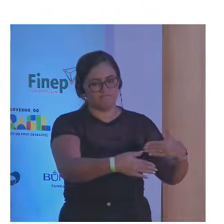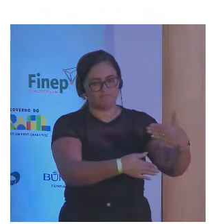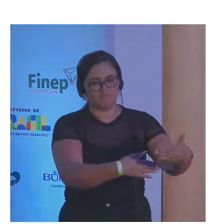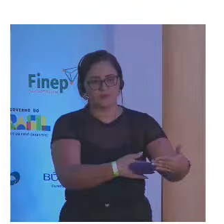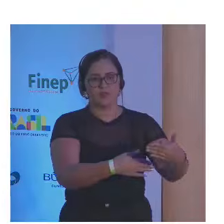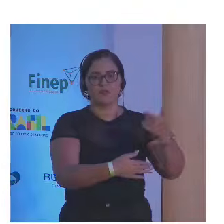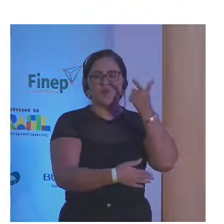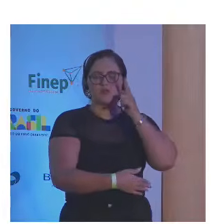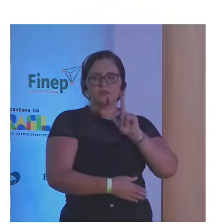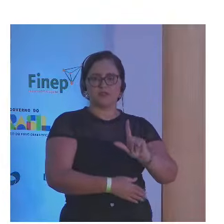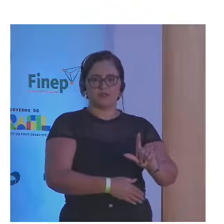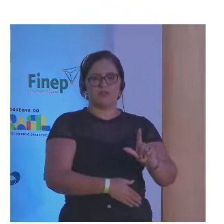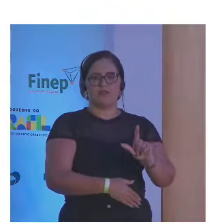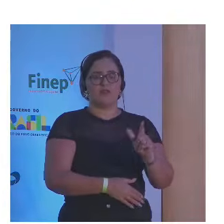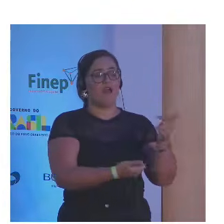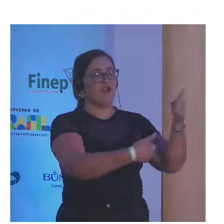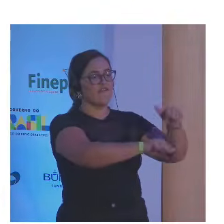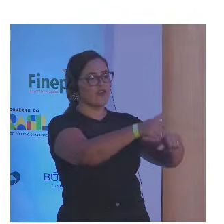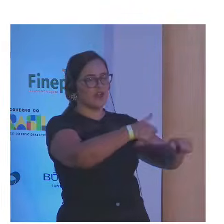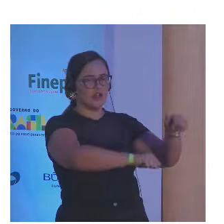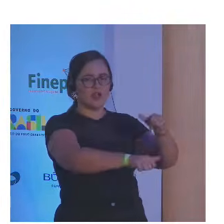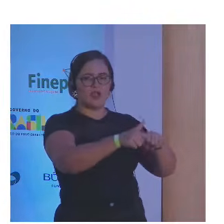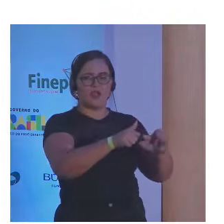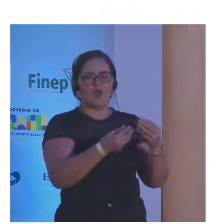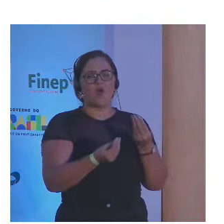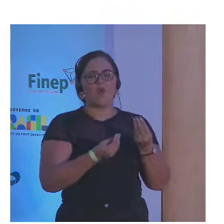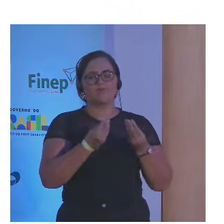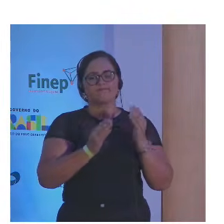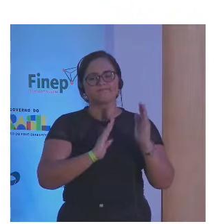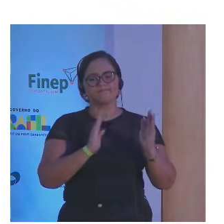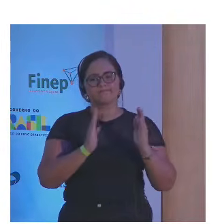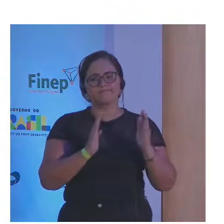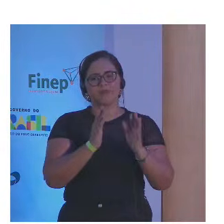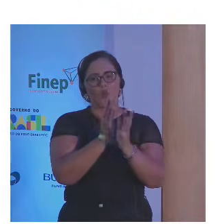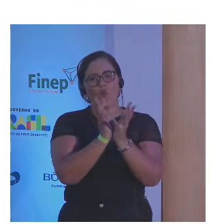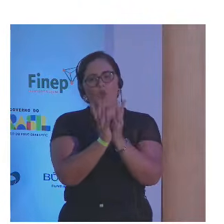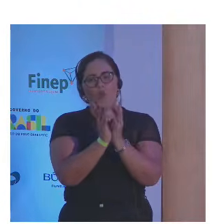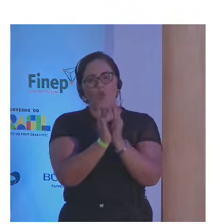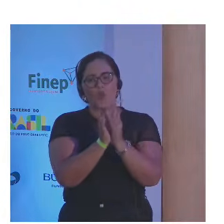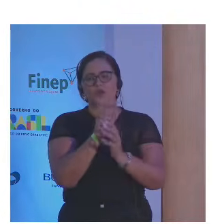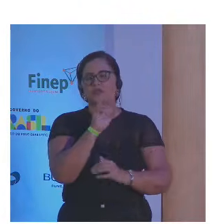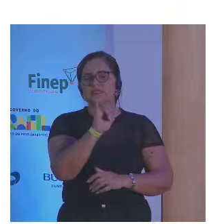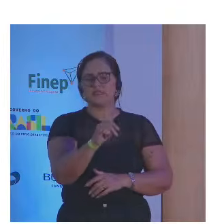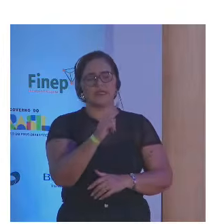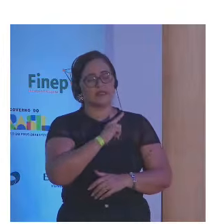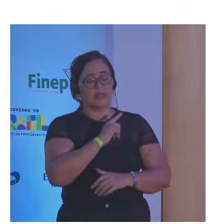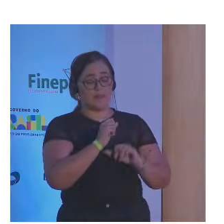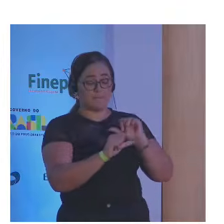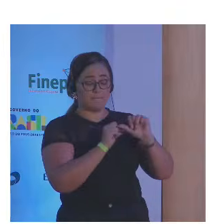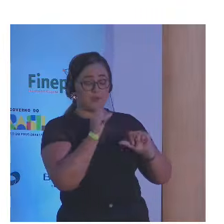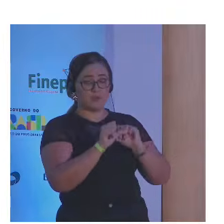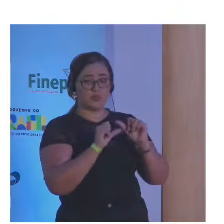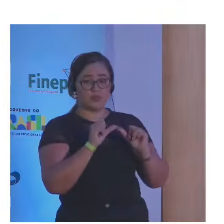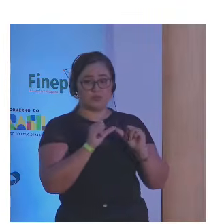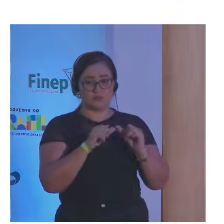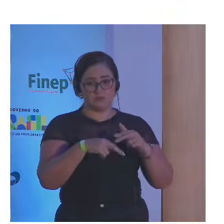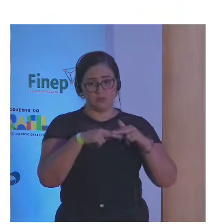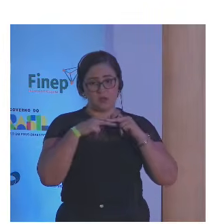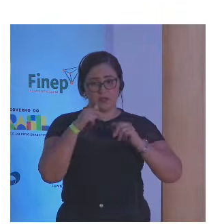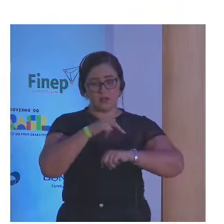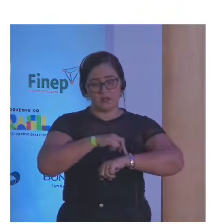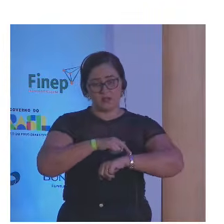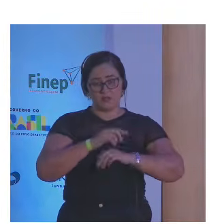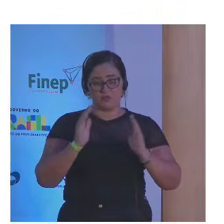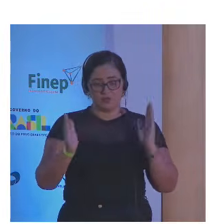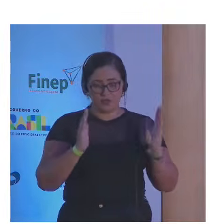to assess how the state of the reef is and how it's changing in time. Both of them have the fact